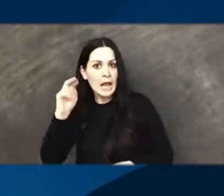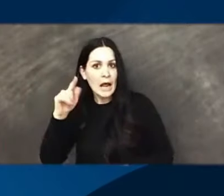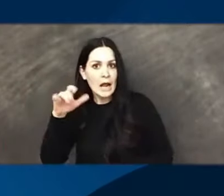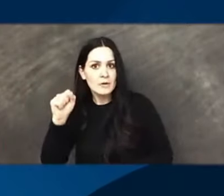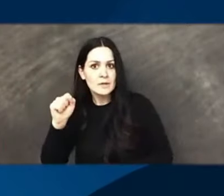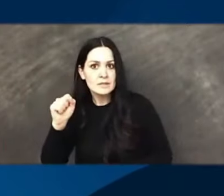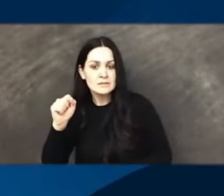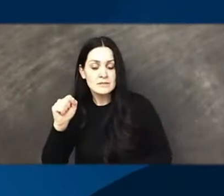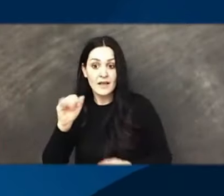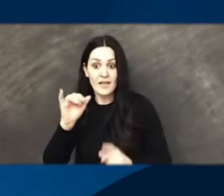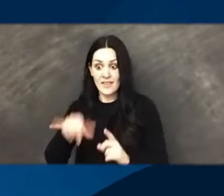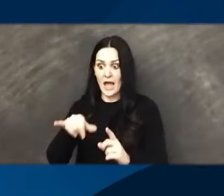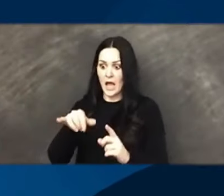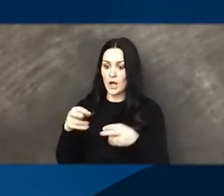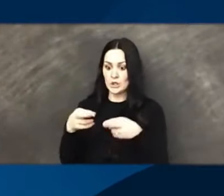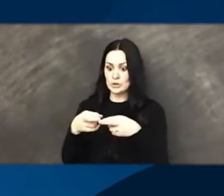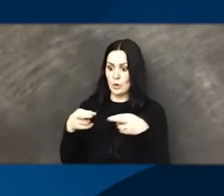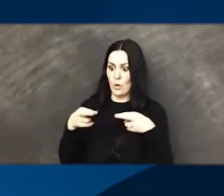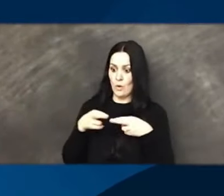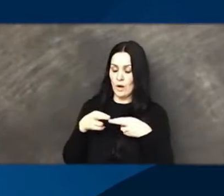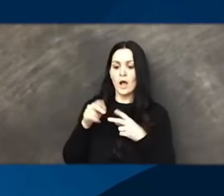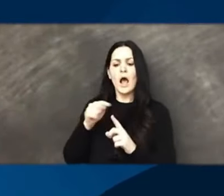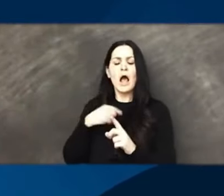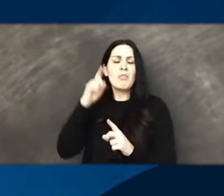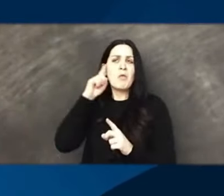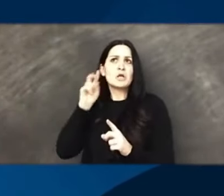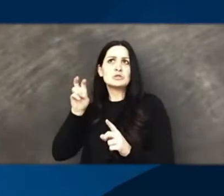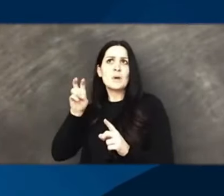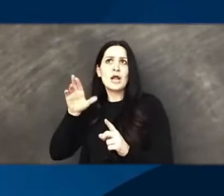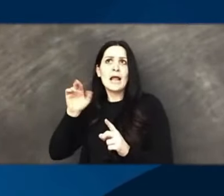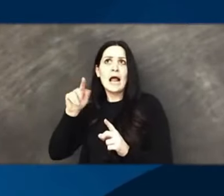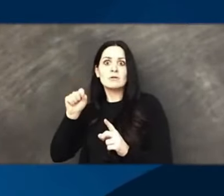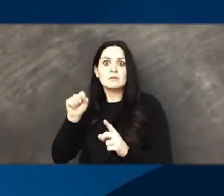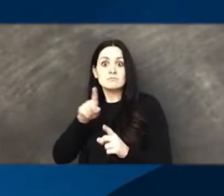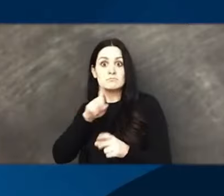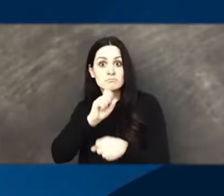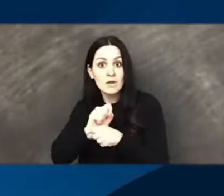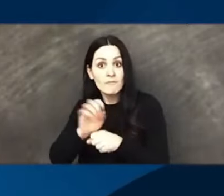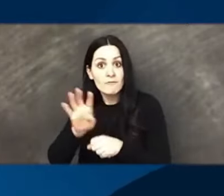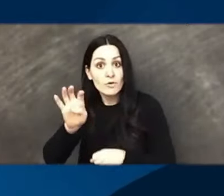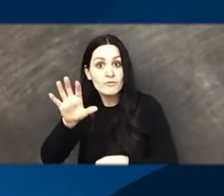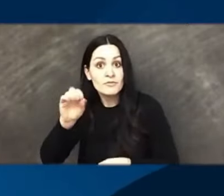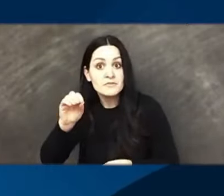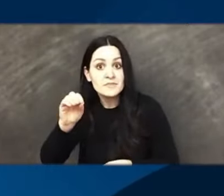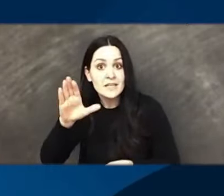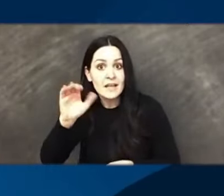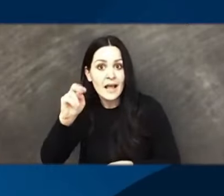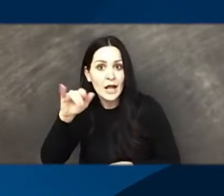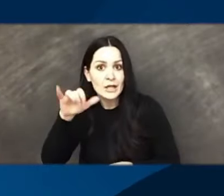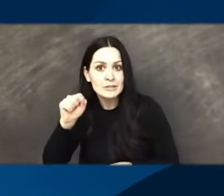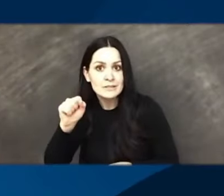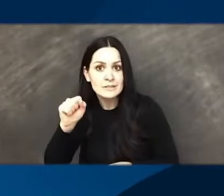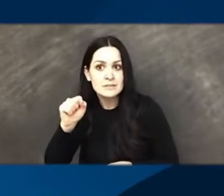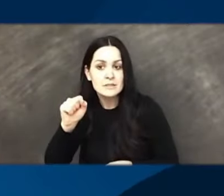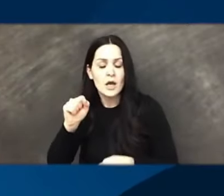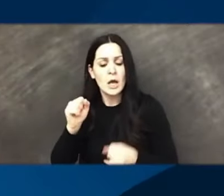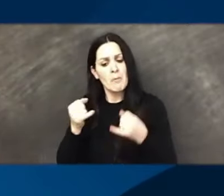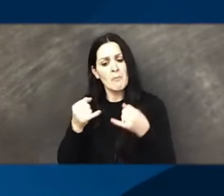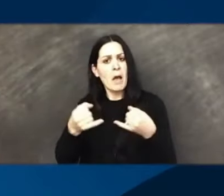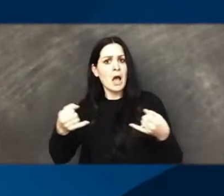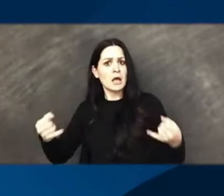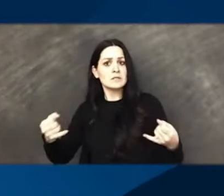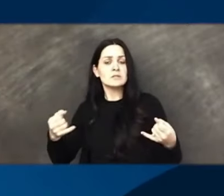have once in a while is actually 450 calories. That serving of pasta, which 2 cups seems reasonable, is